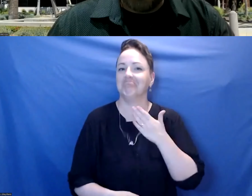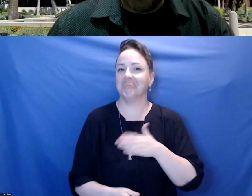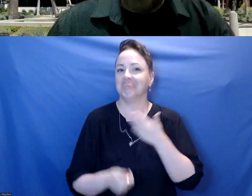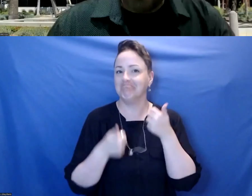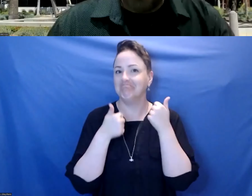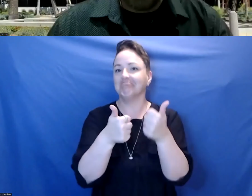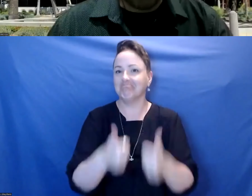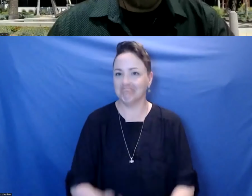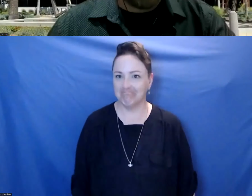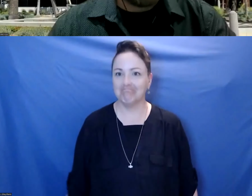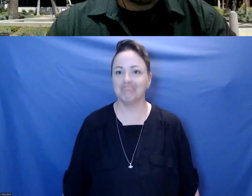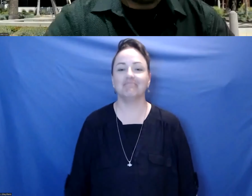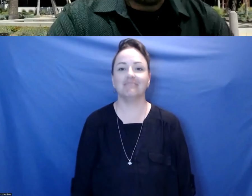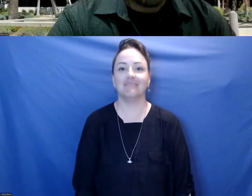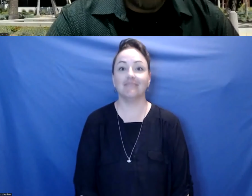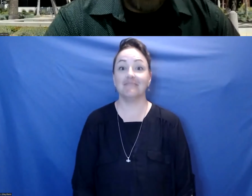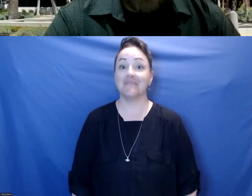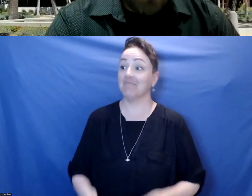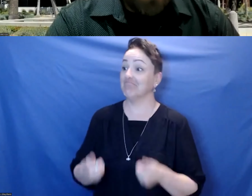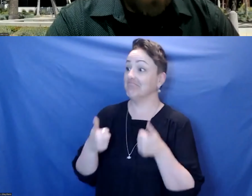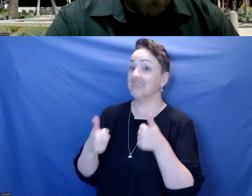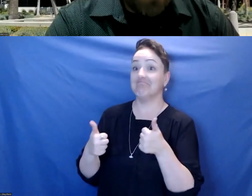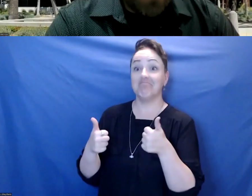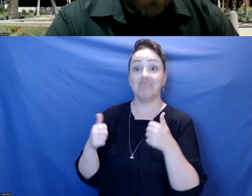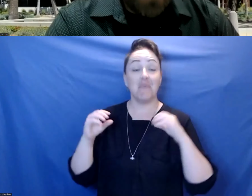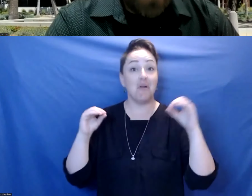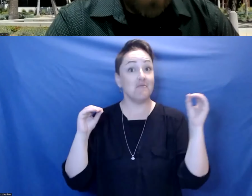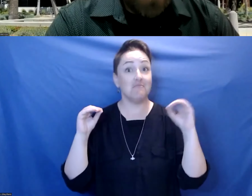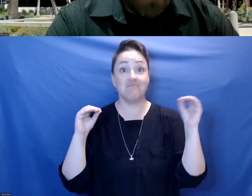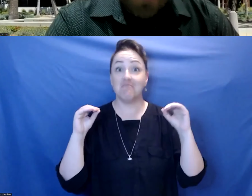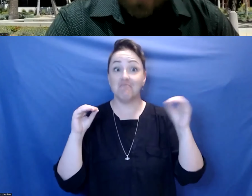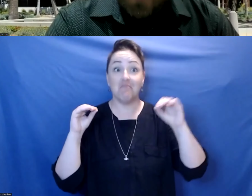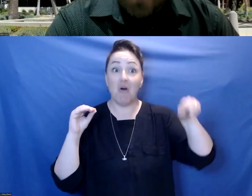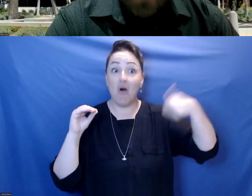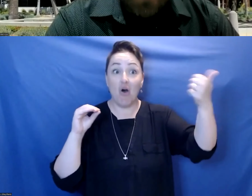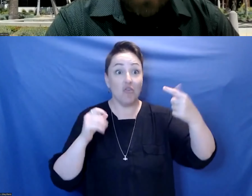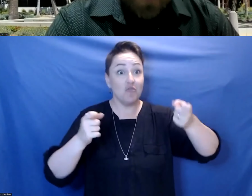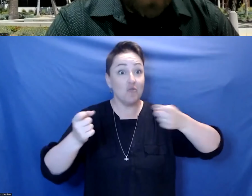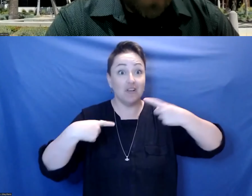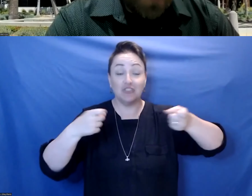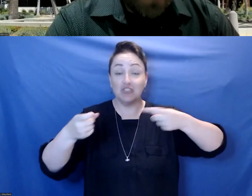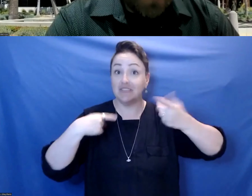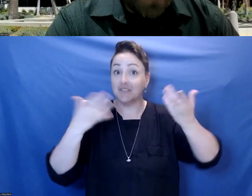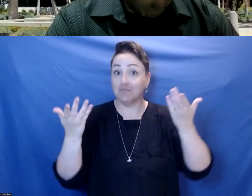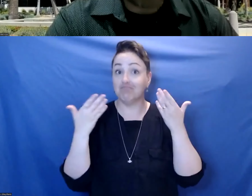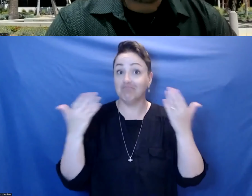All right. I mean, if there are no other questions, we can close the session.